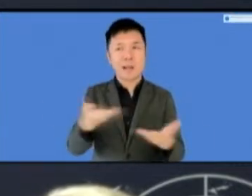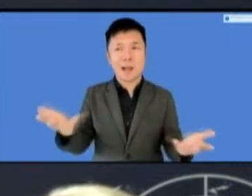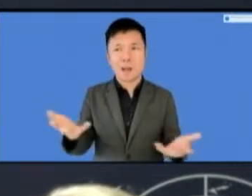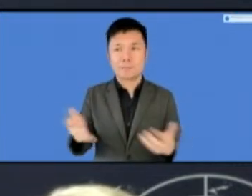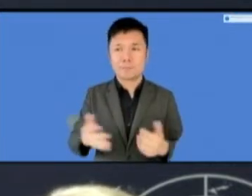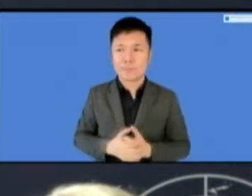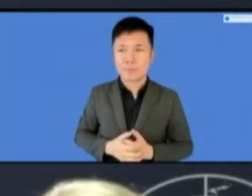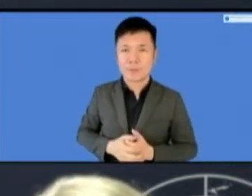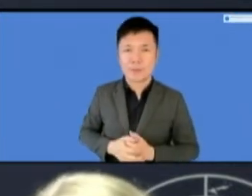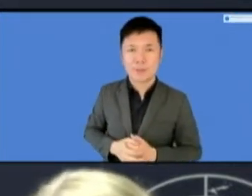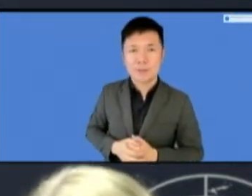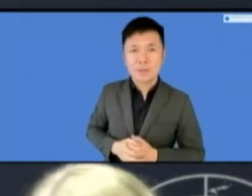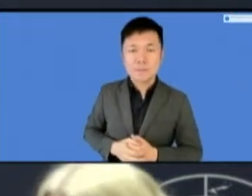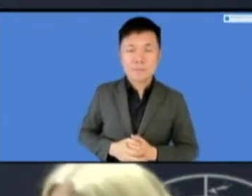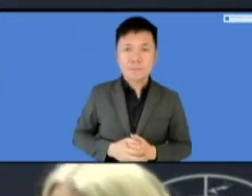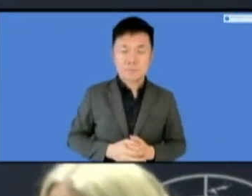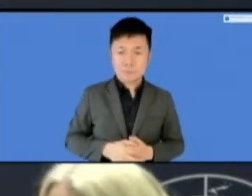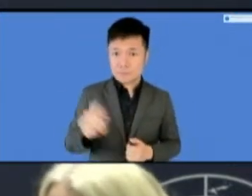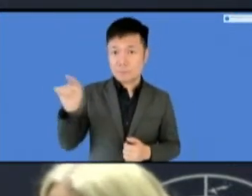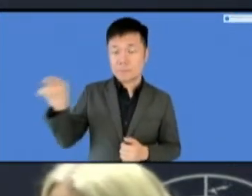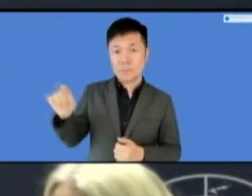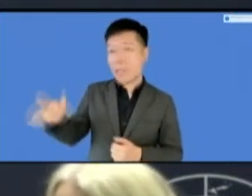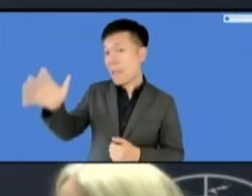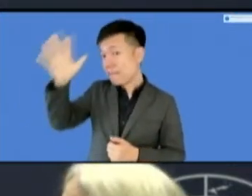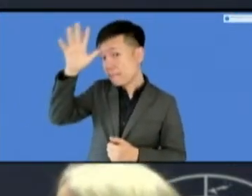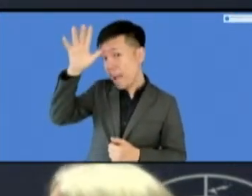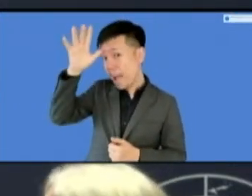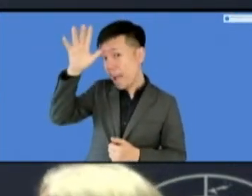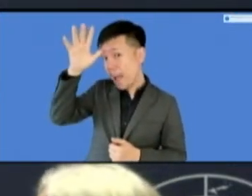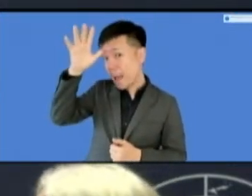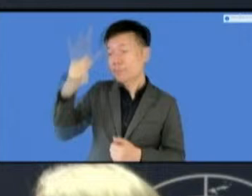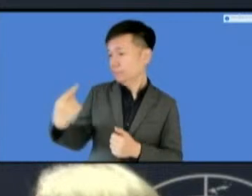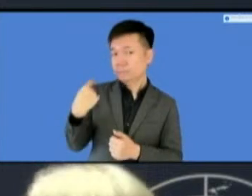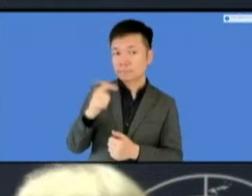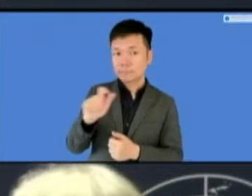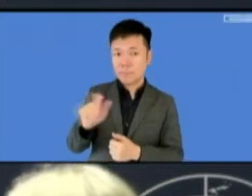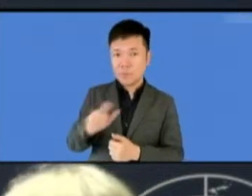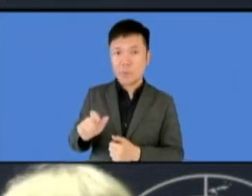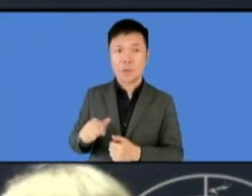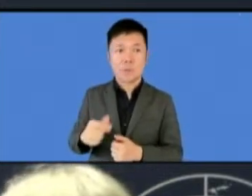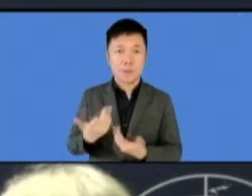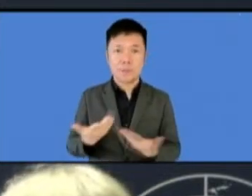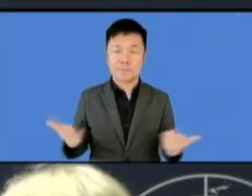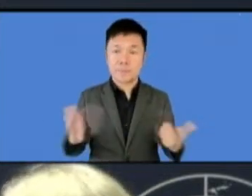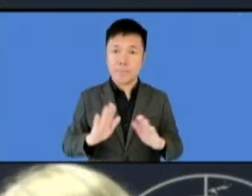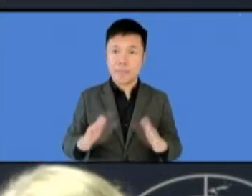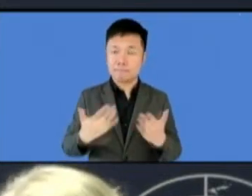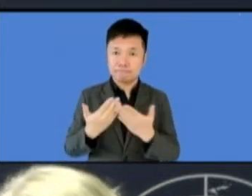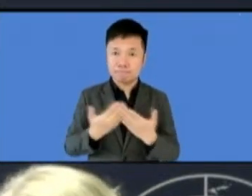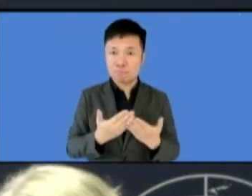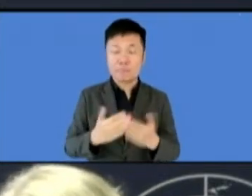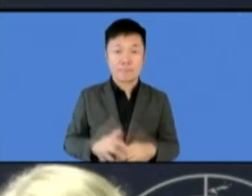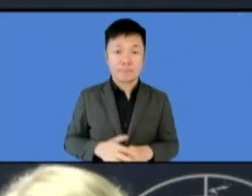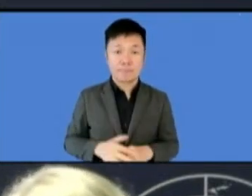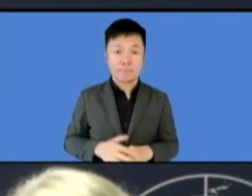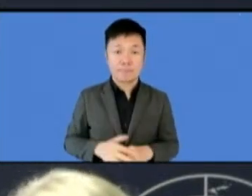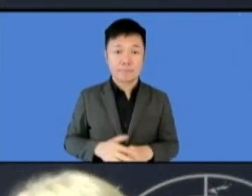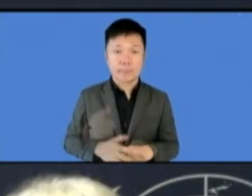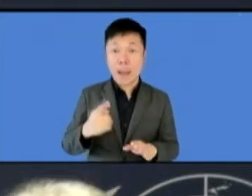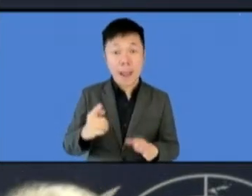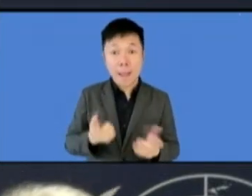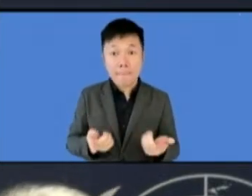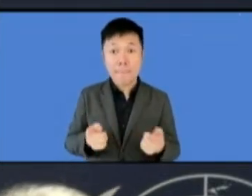this work actually in Bali a couple of weeks ago at the HelpAge conference. And what came out actually,